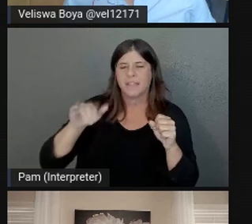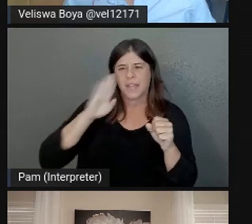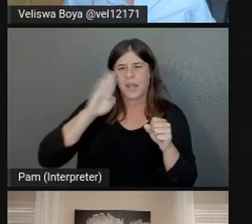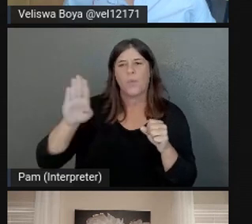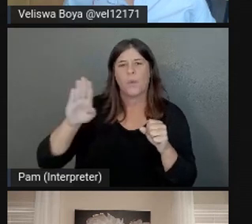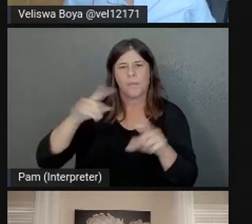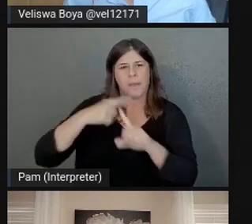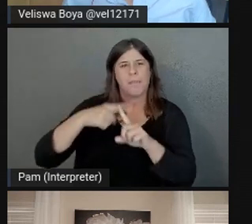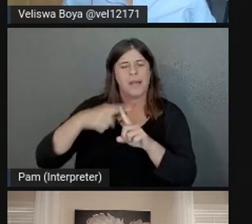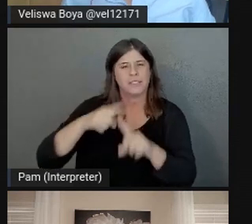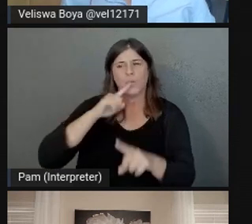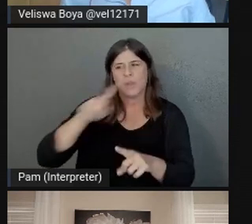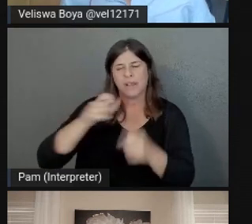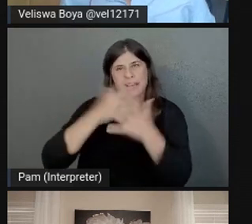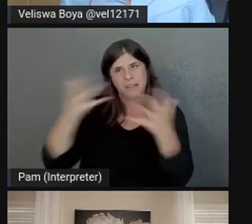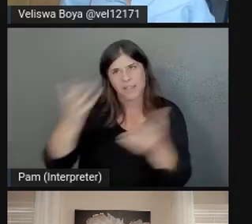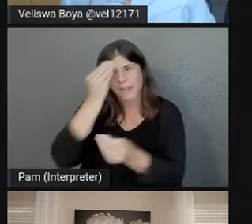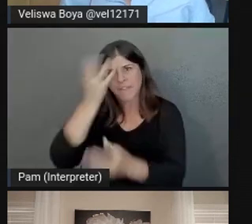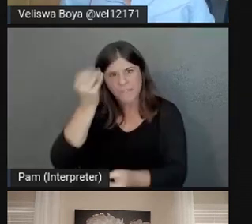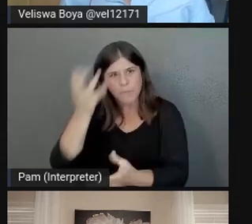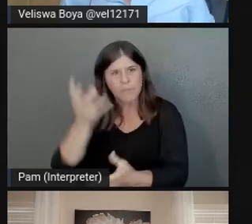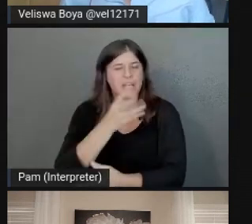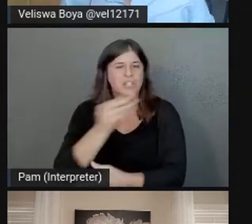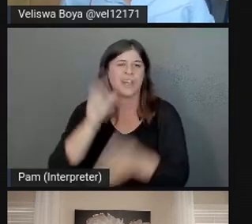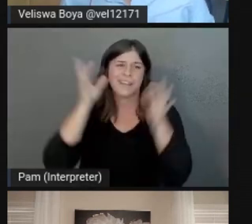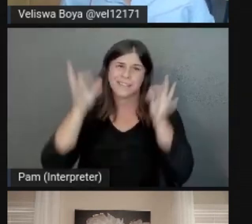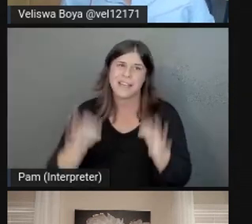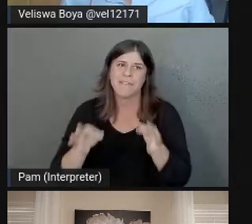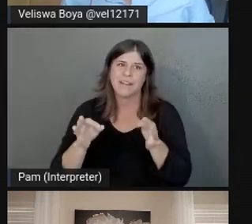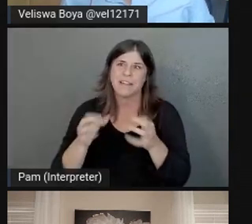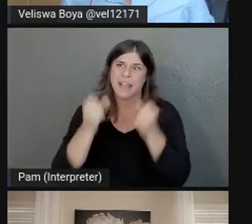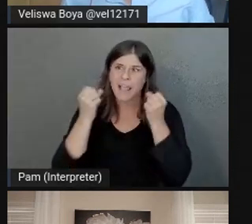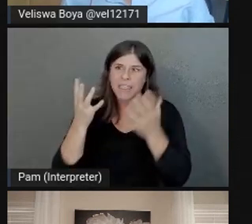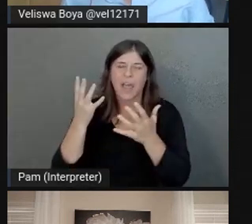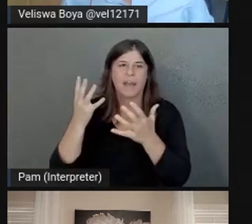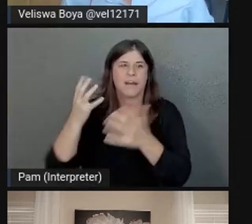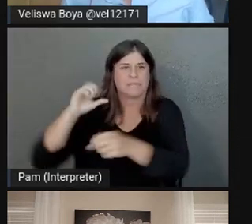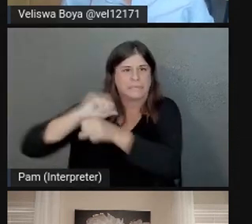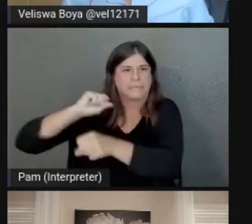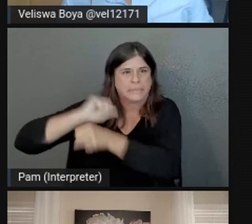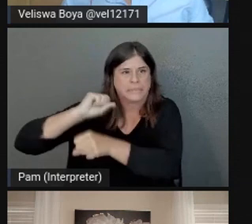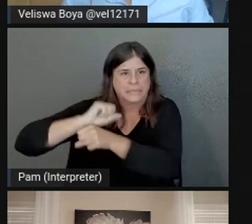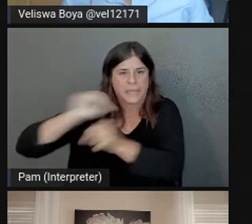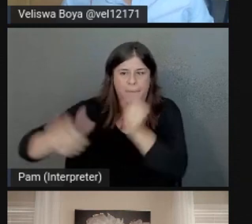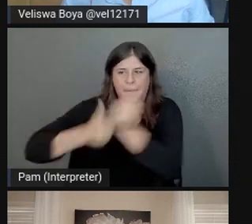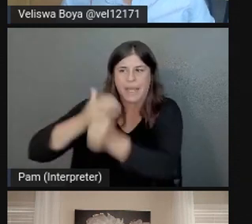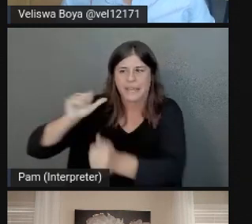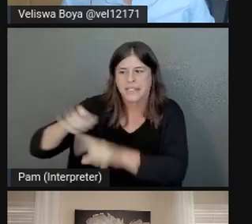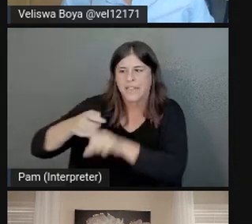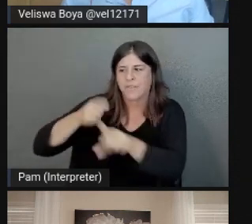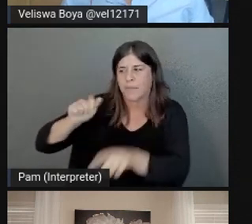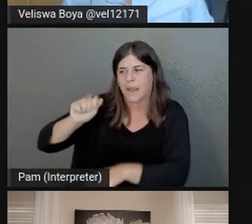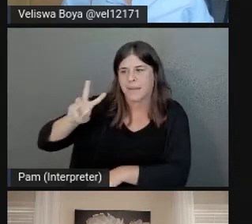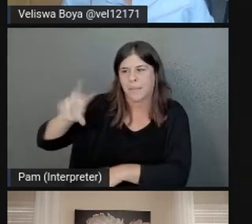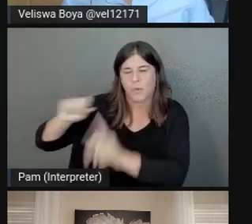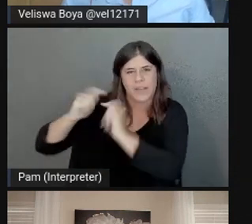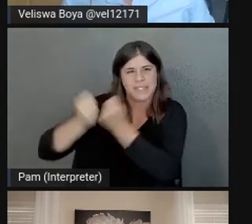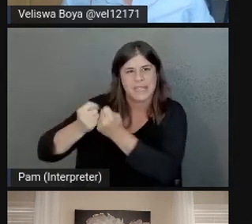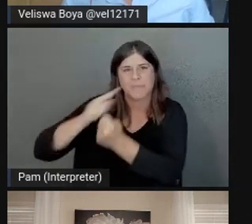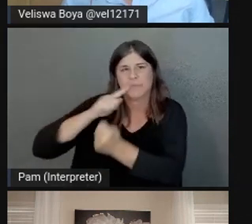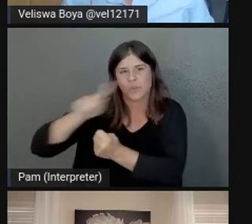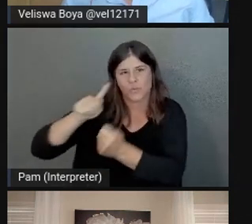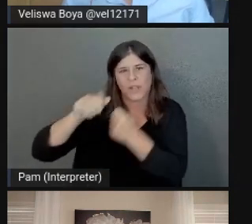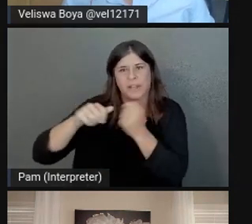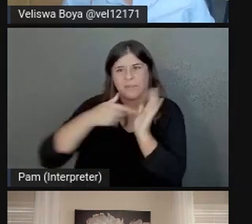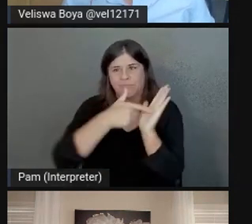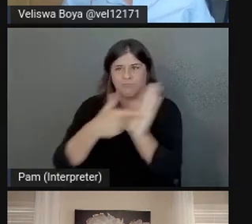It's definitely a lot of information, and it's definitely a lot of man hours put into place by the VMware and AWS team to be able to bring this to you